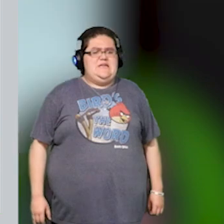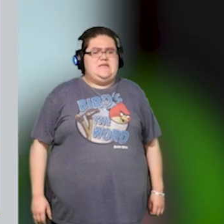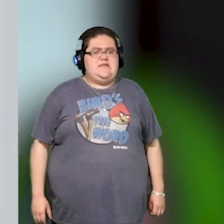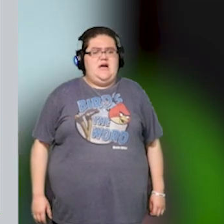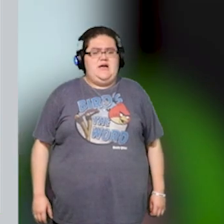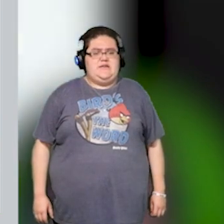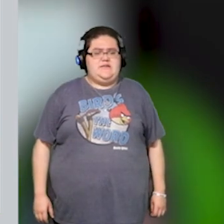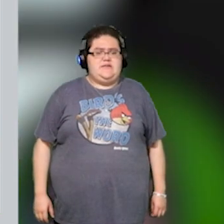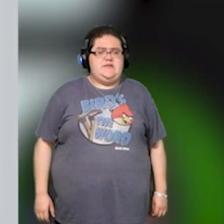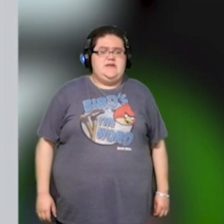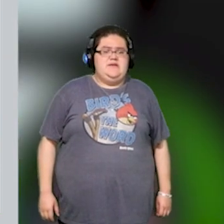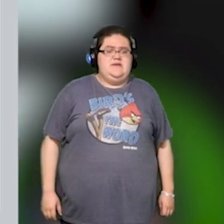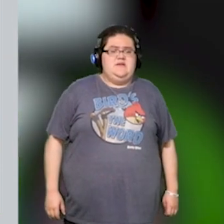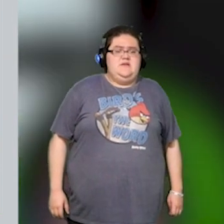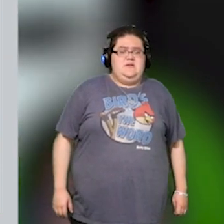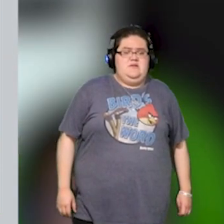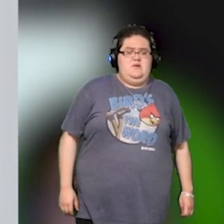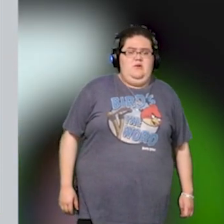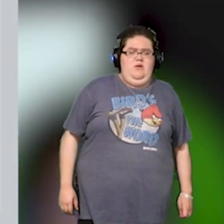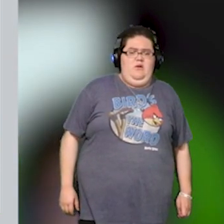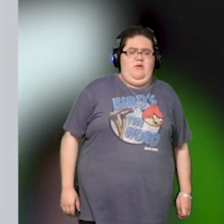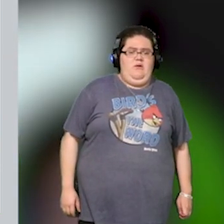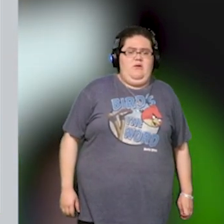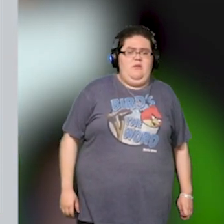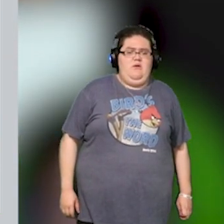Oh! Jesus!